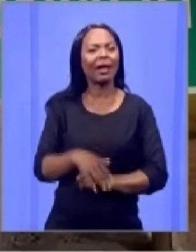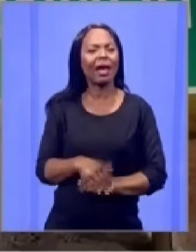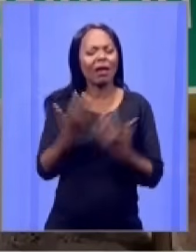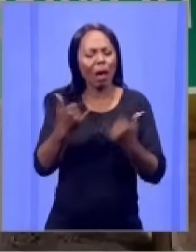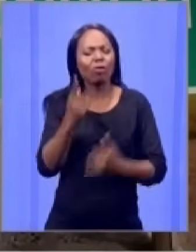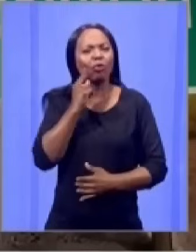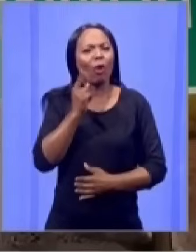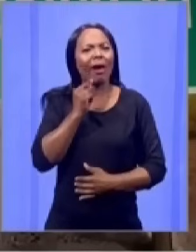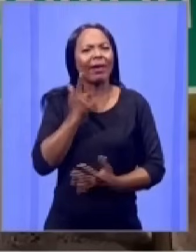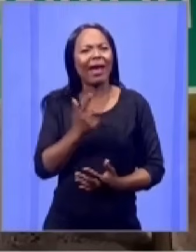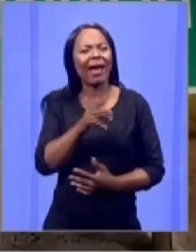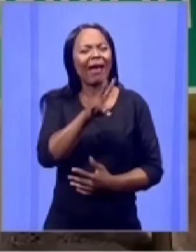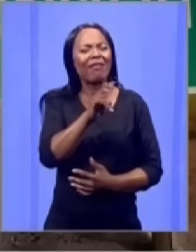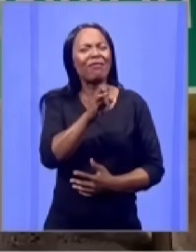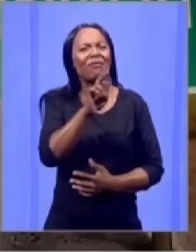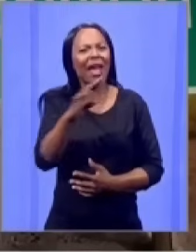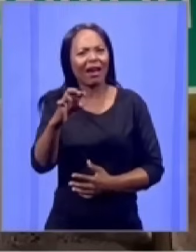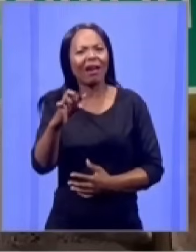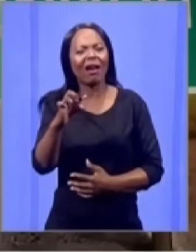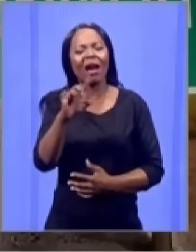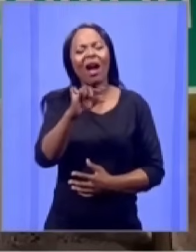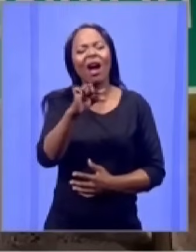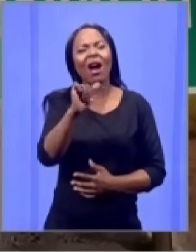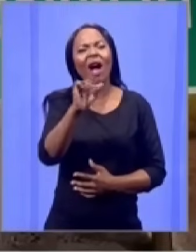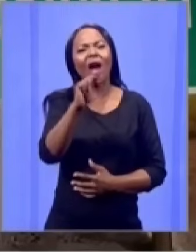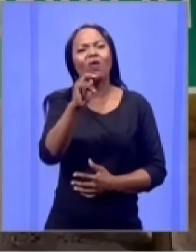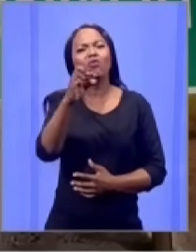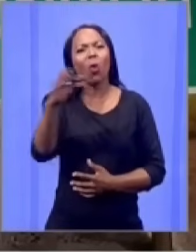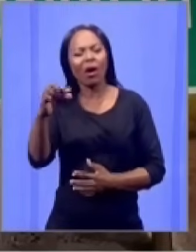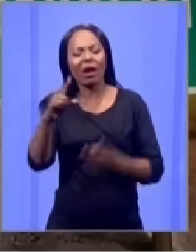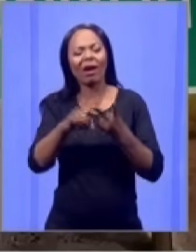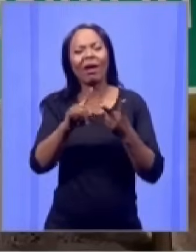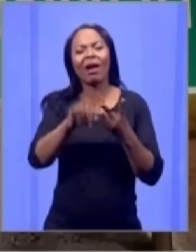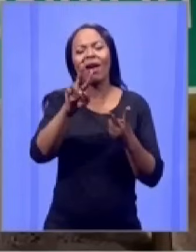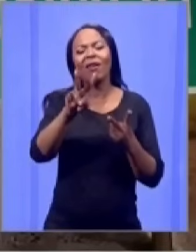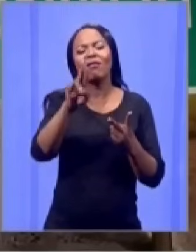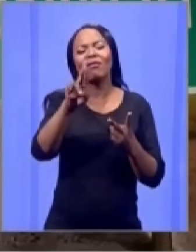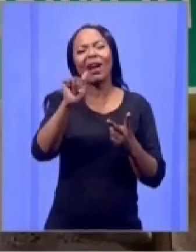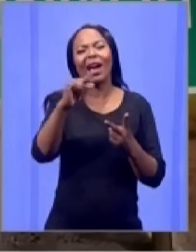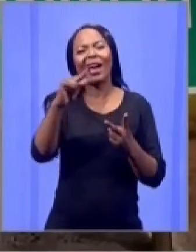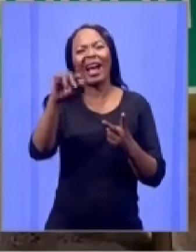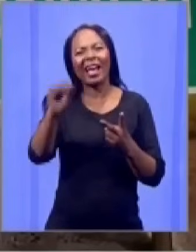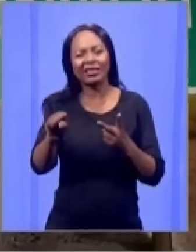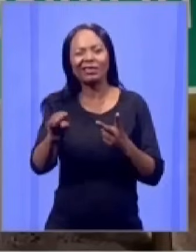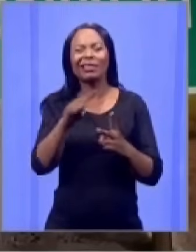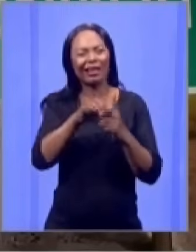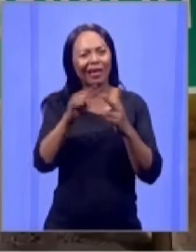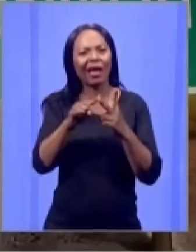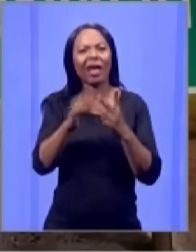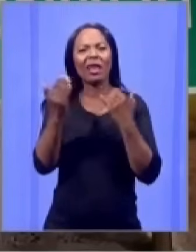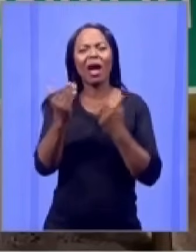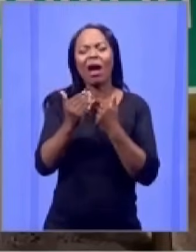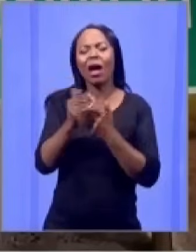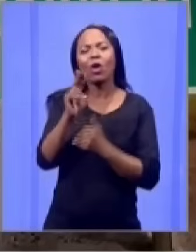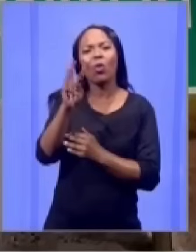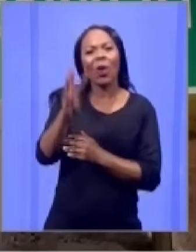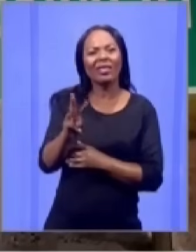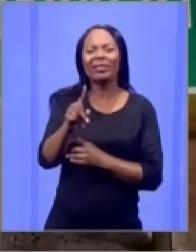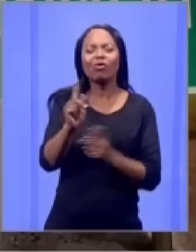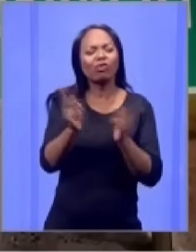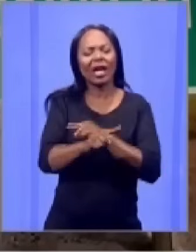ke Vergenoeg le Vragas mafelo a teng a gaufi le go ganyesa mo Northwest. Nna lebitso le neng ka